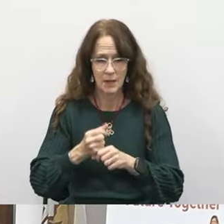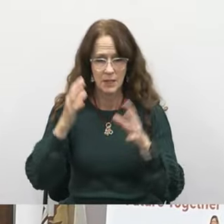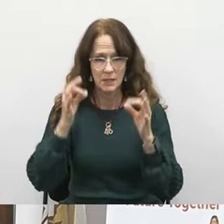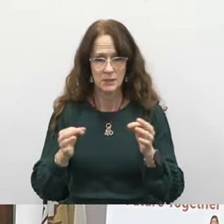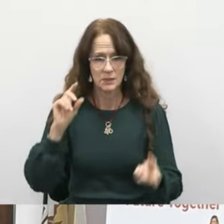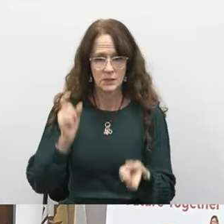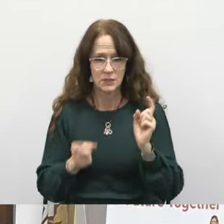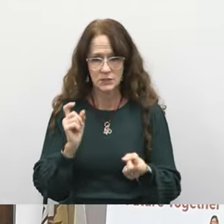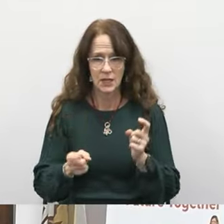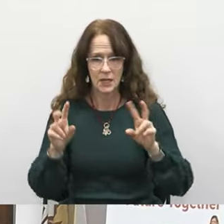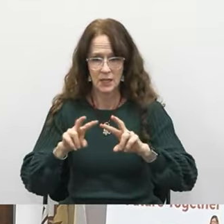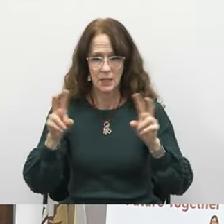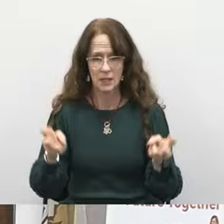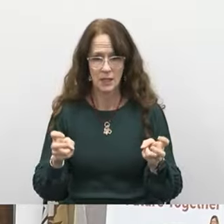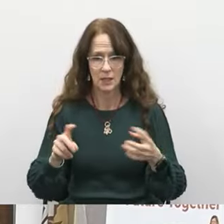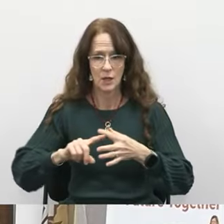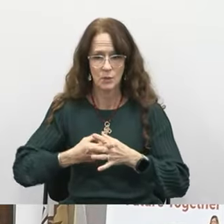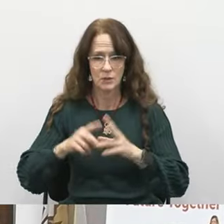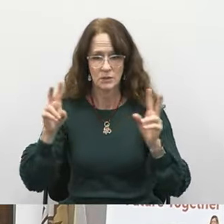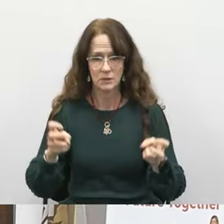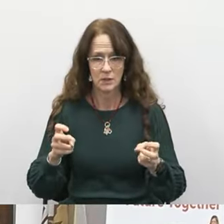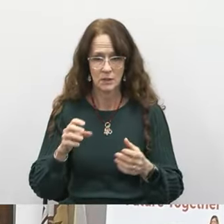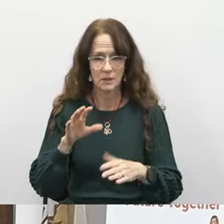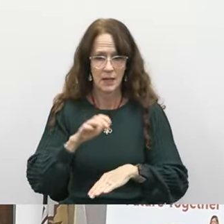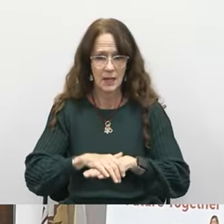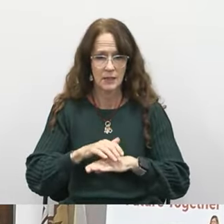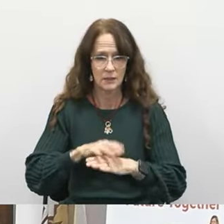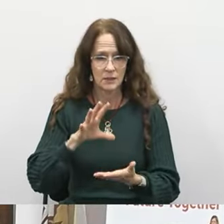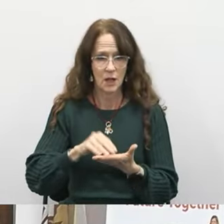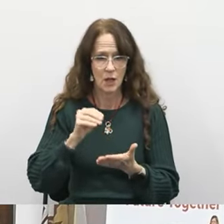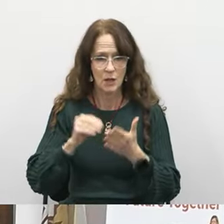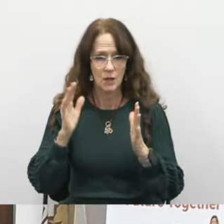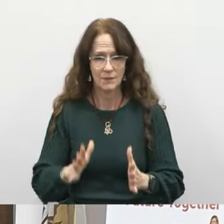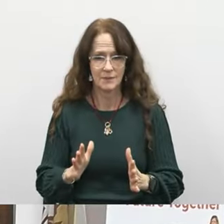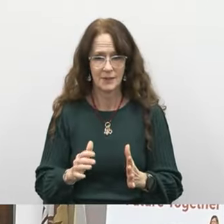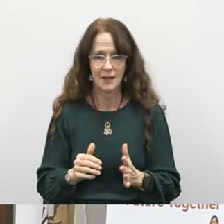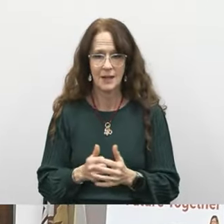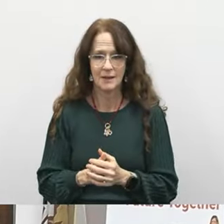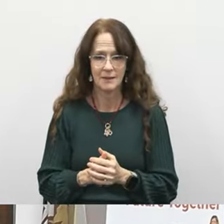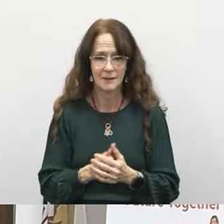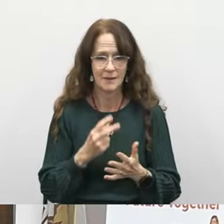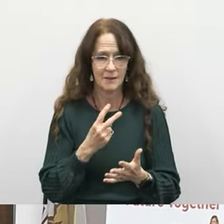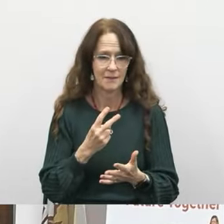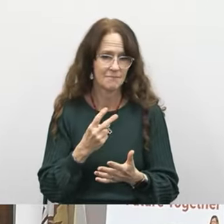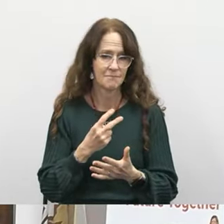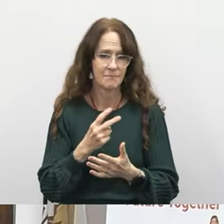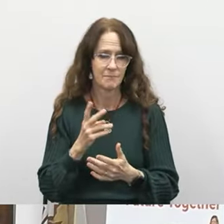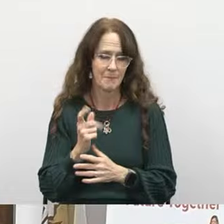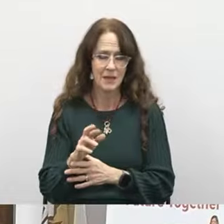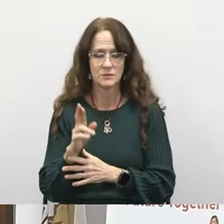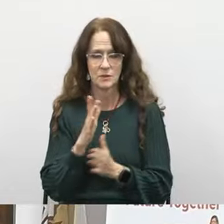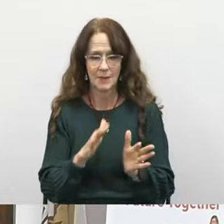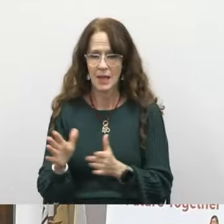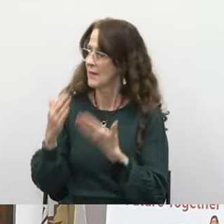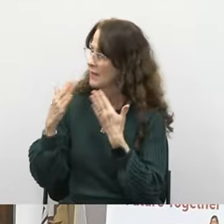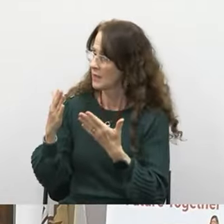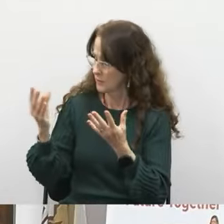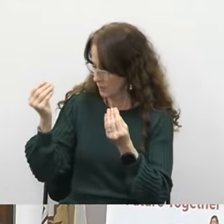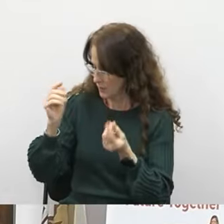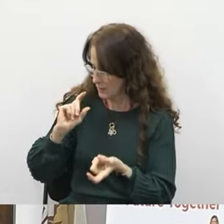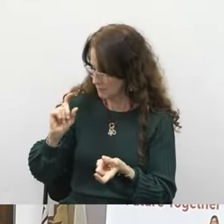change the title to its original title, English Learner Master Plan. So thank you for that distinction.